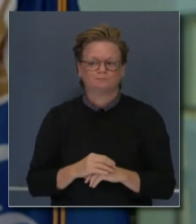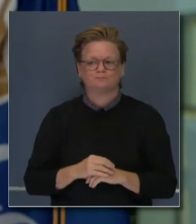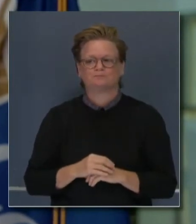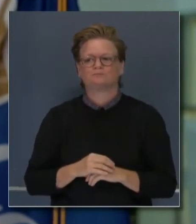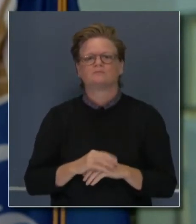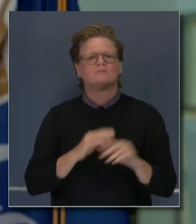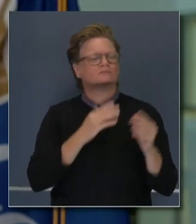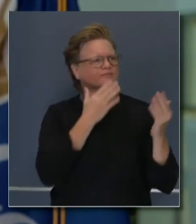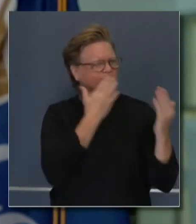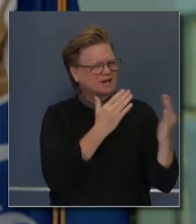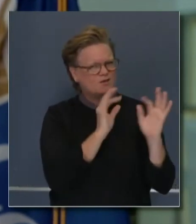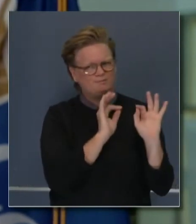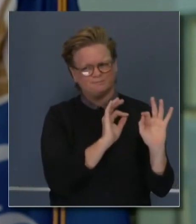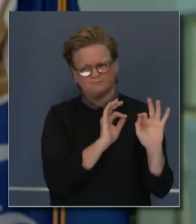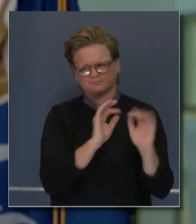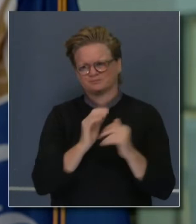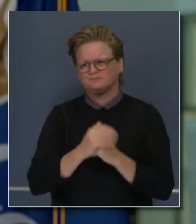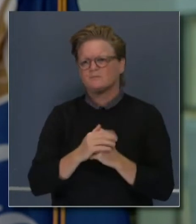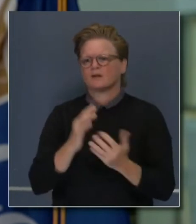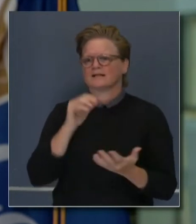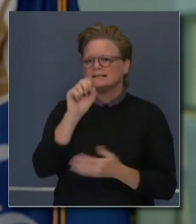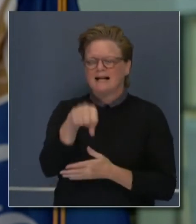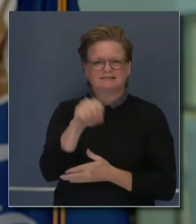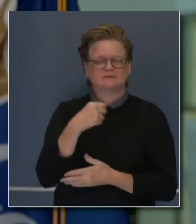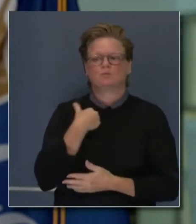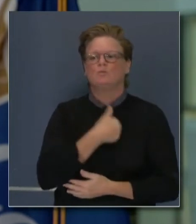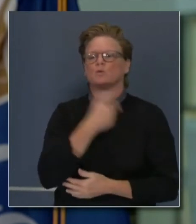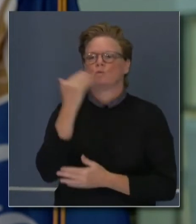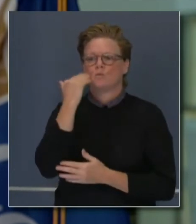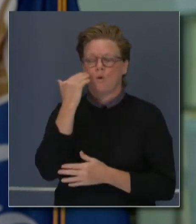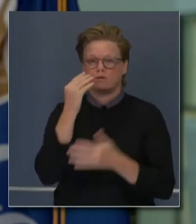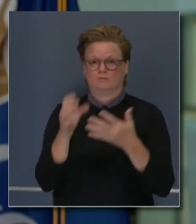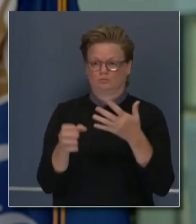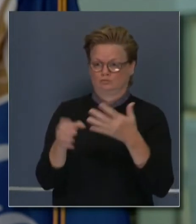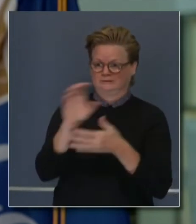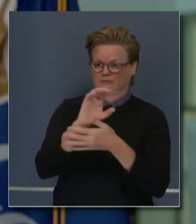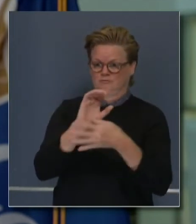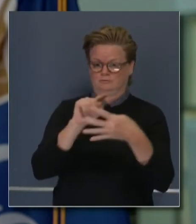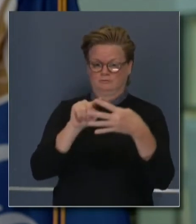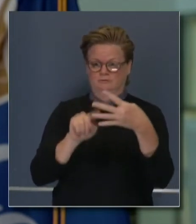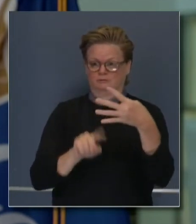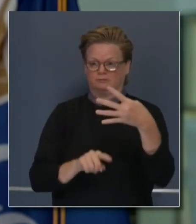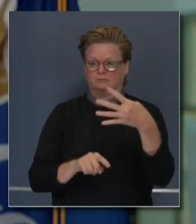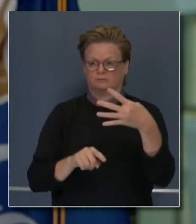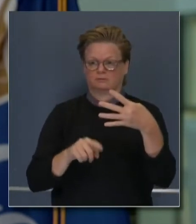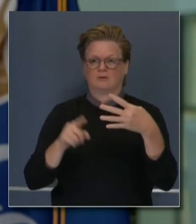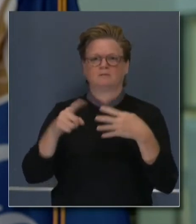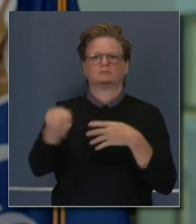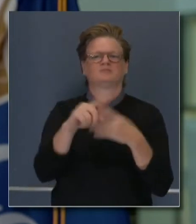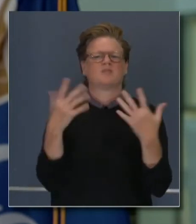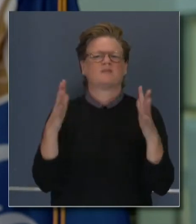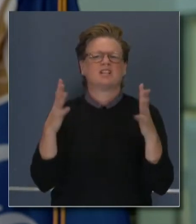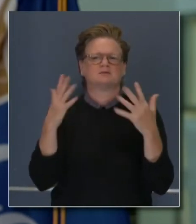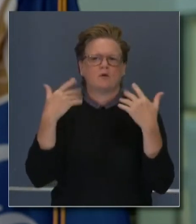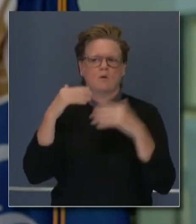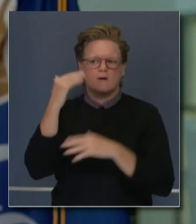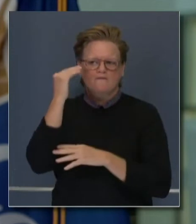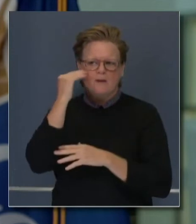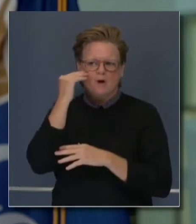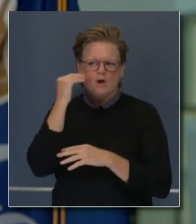of the other criteria that you're very familiar with, that all of us should continue to be very soberly familiar with on ICUs. This relates